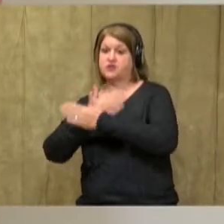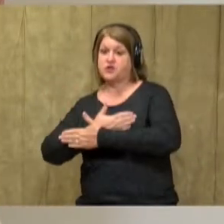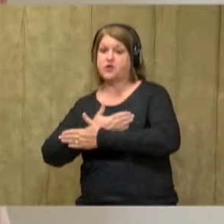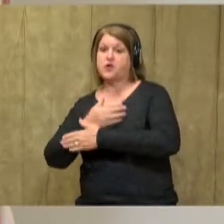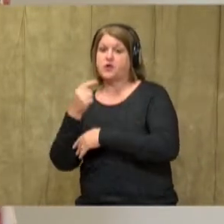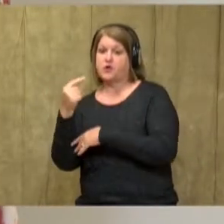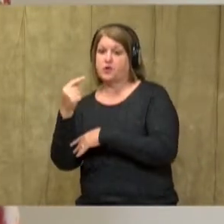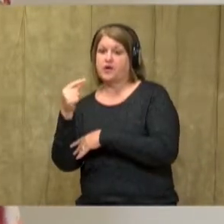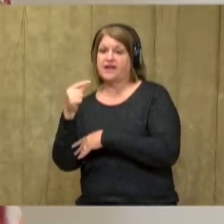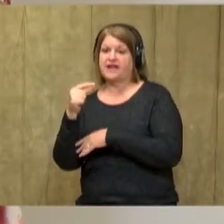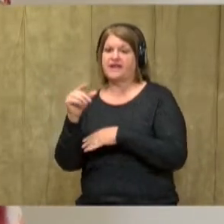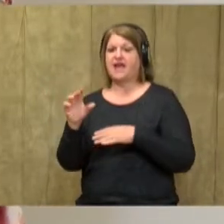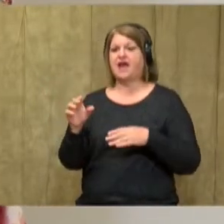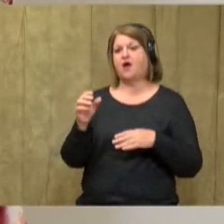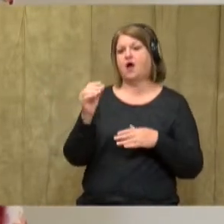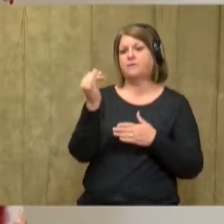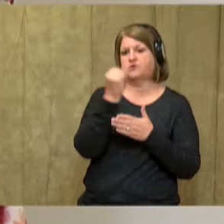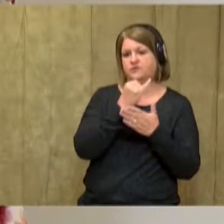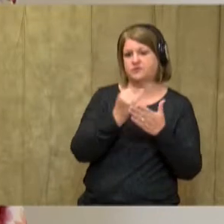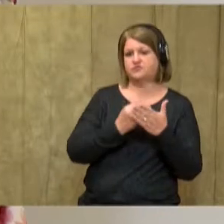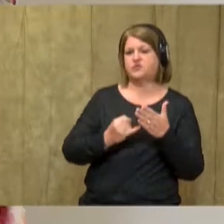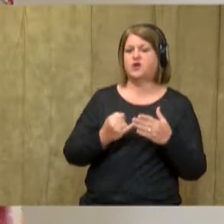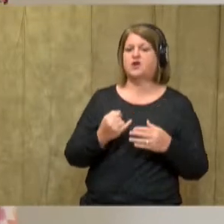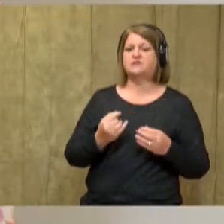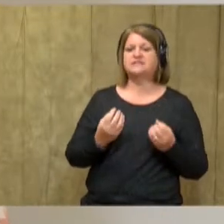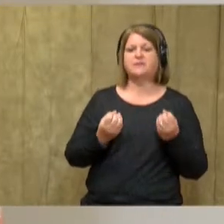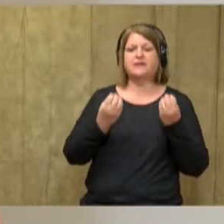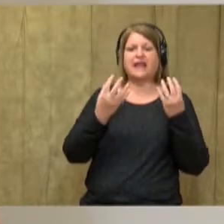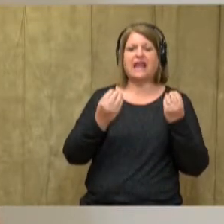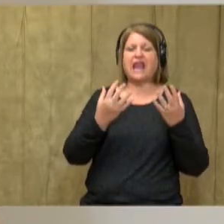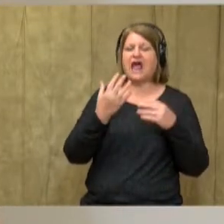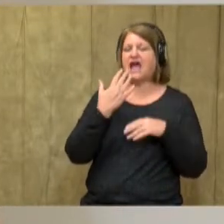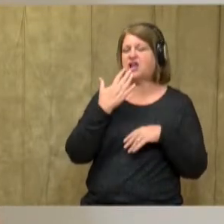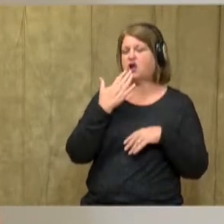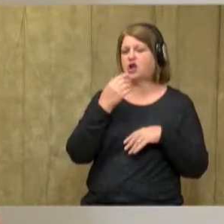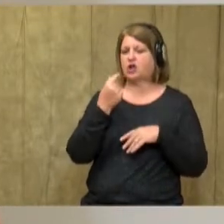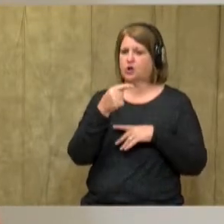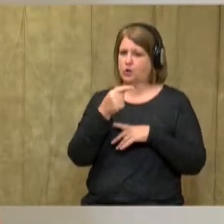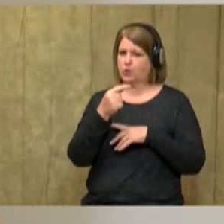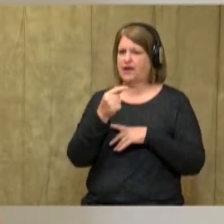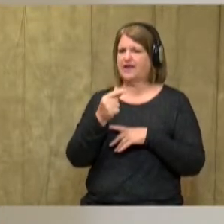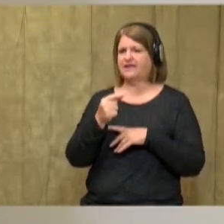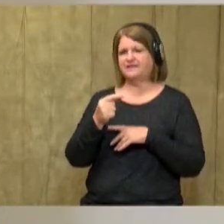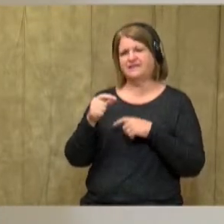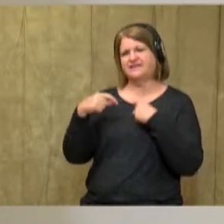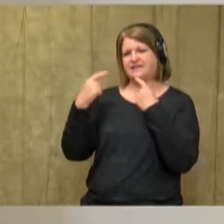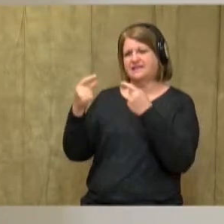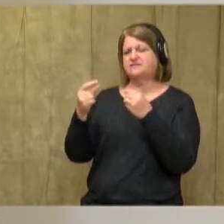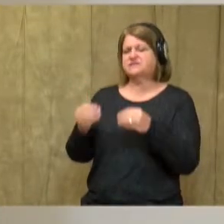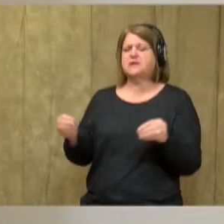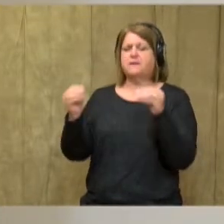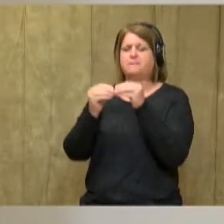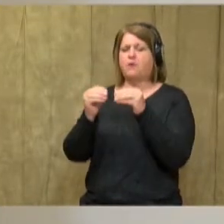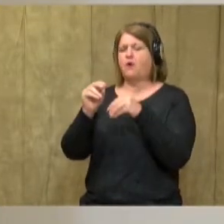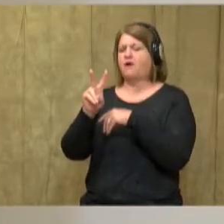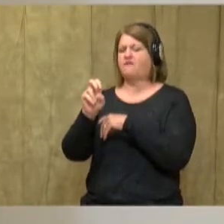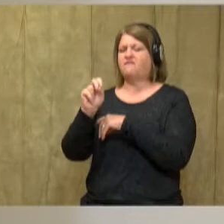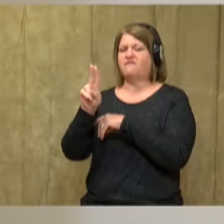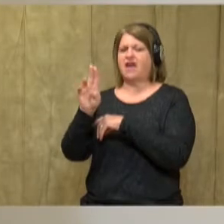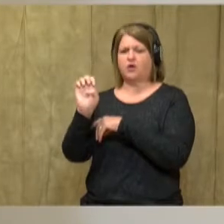give them some values. Doesn't that look better? Just a little bit of dark and